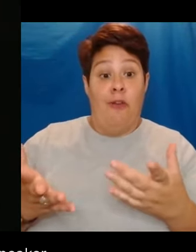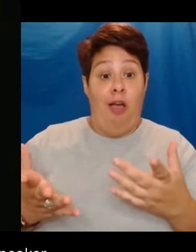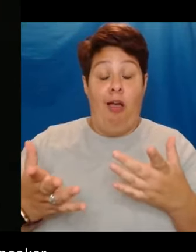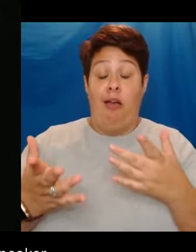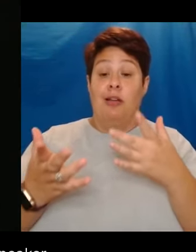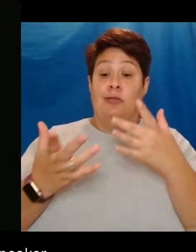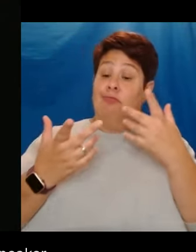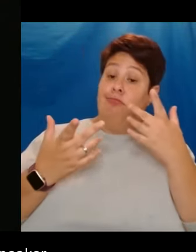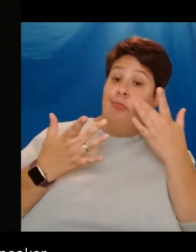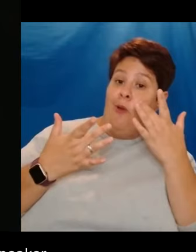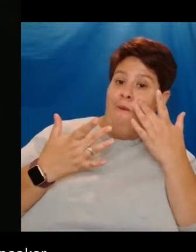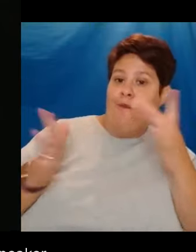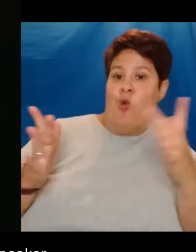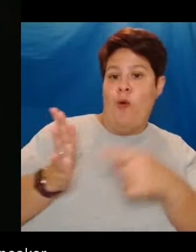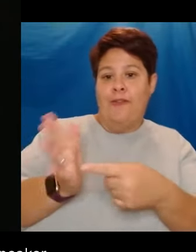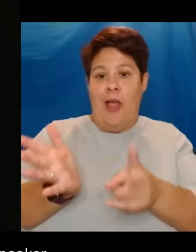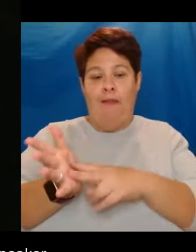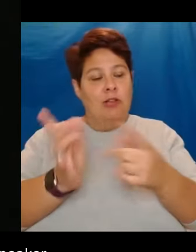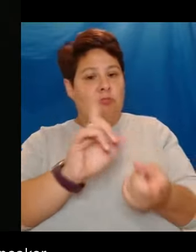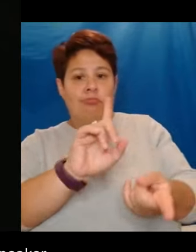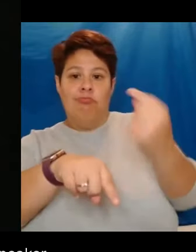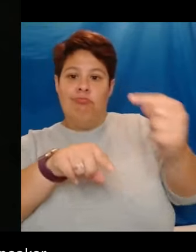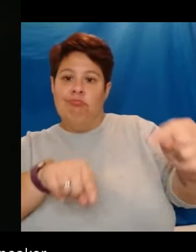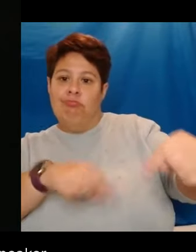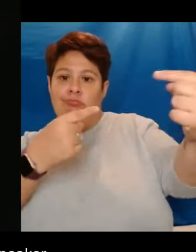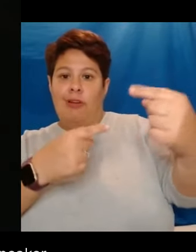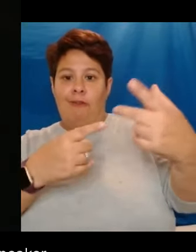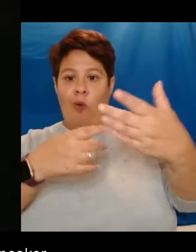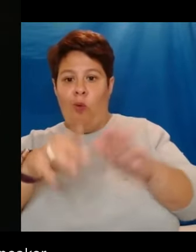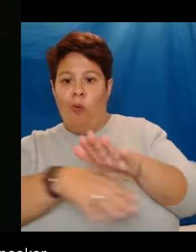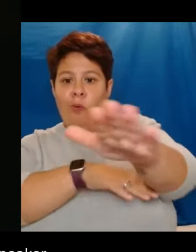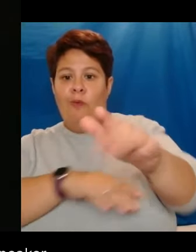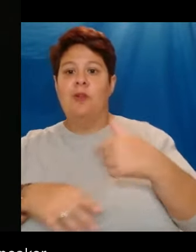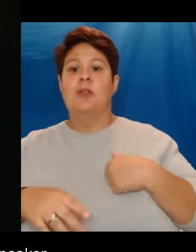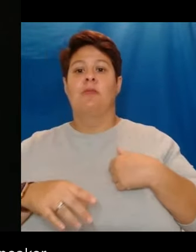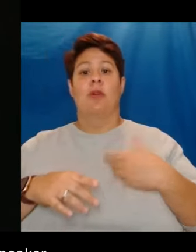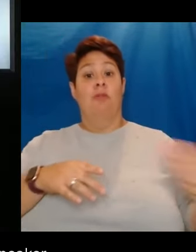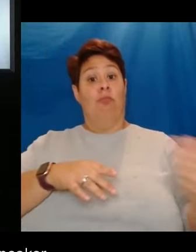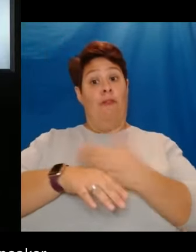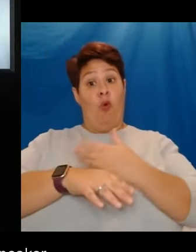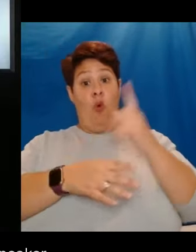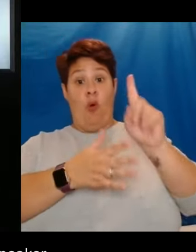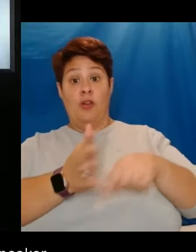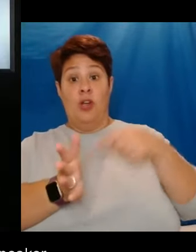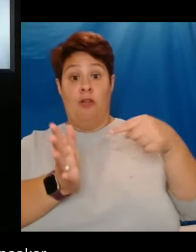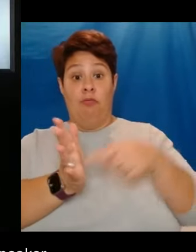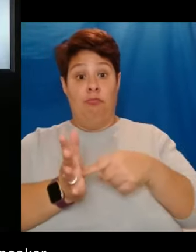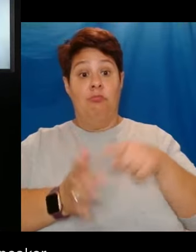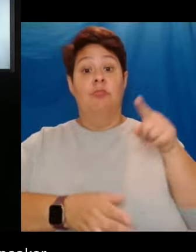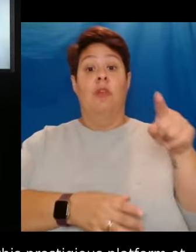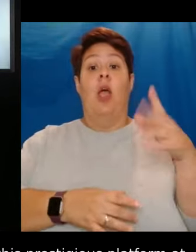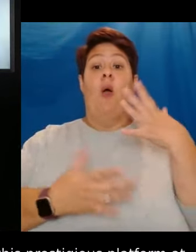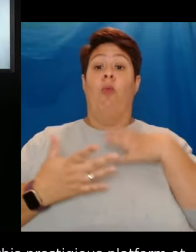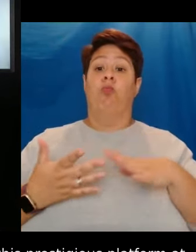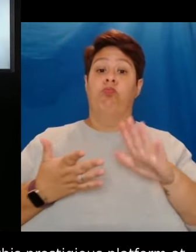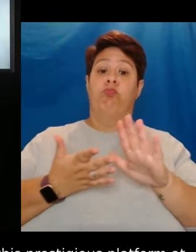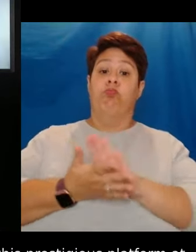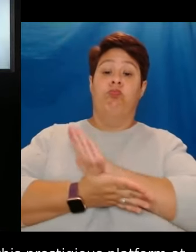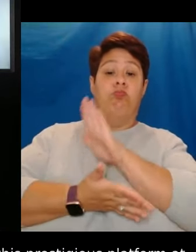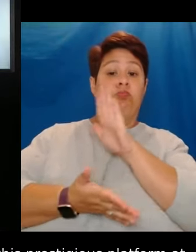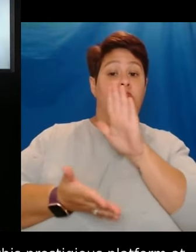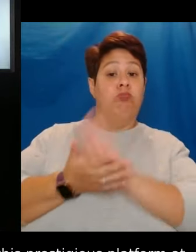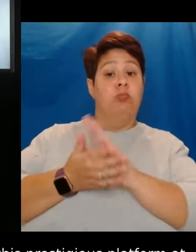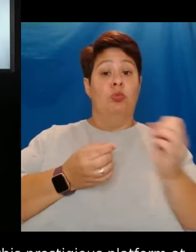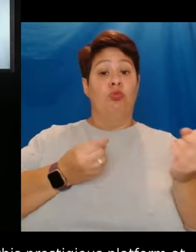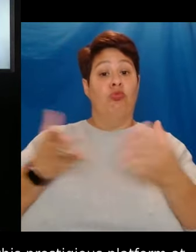and a call to arms for the way forward. But before we hear from Jack, it's my absolute pleasure to introduce this